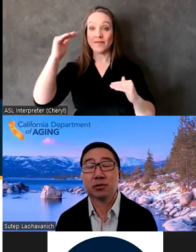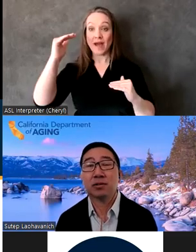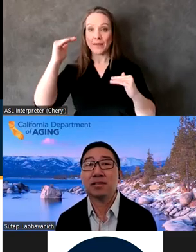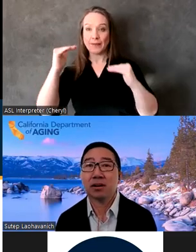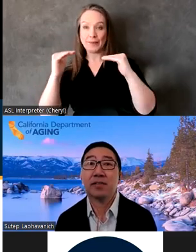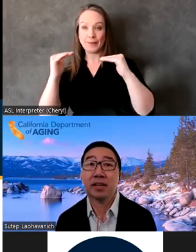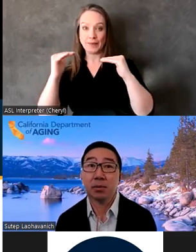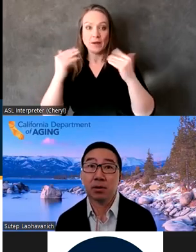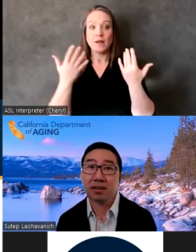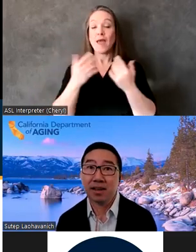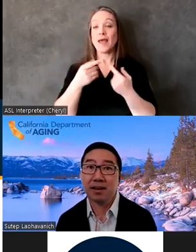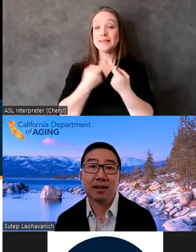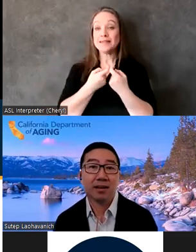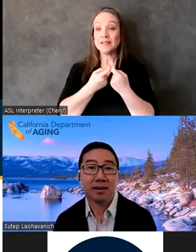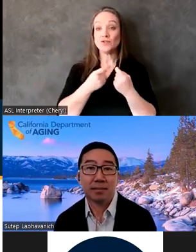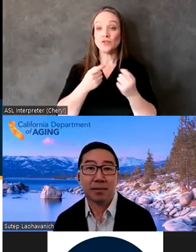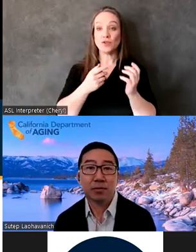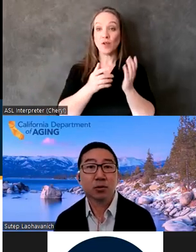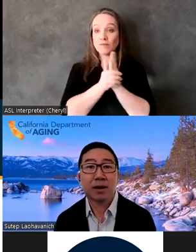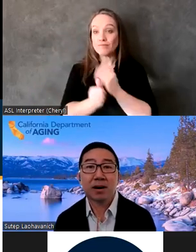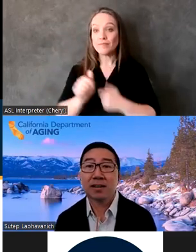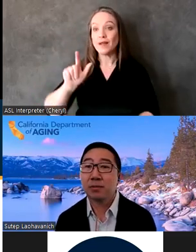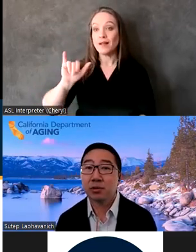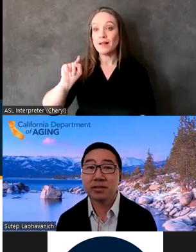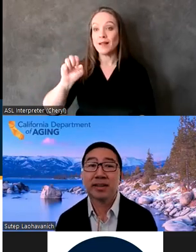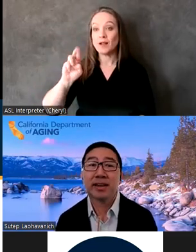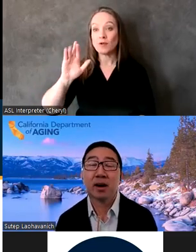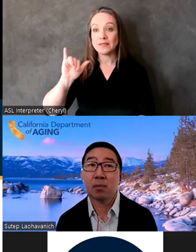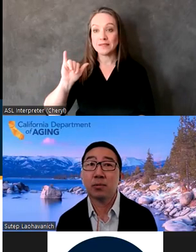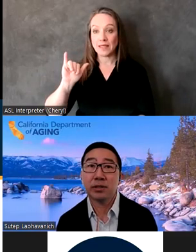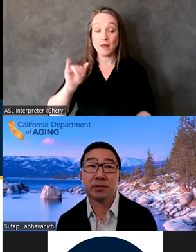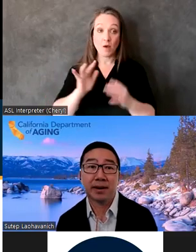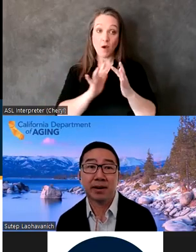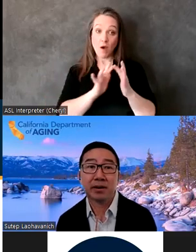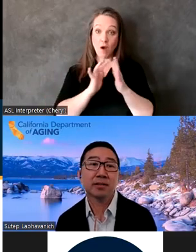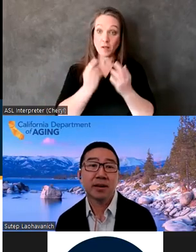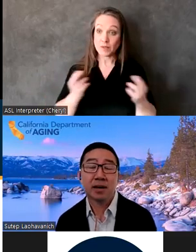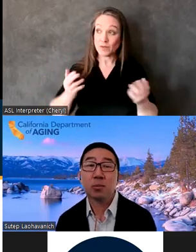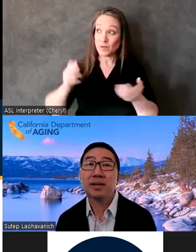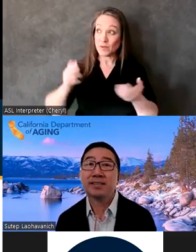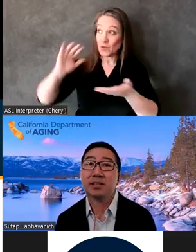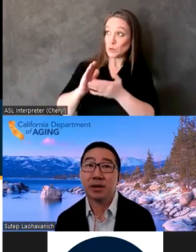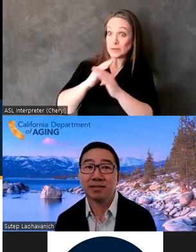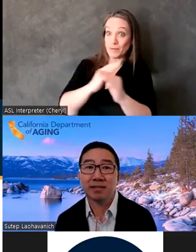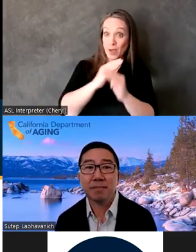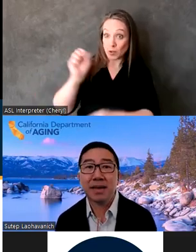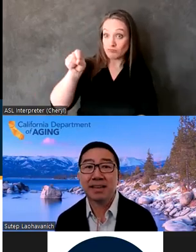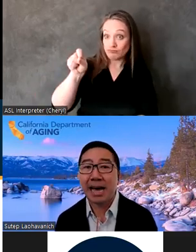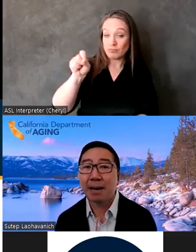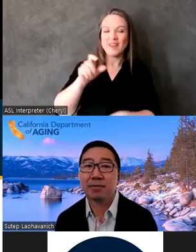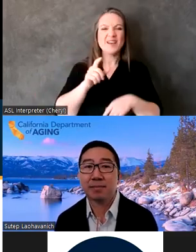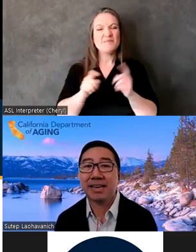in resources that are available online. Of course, while online resources can help reduce barriers, we need to address